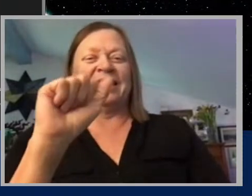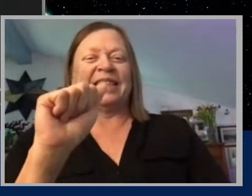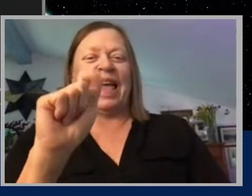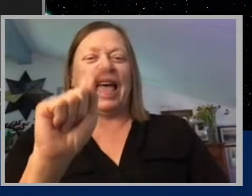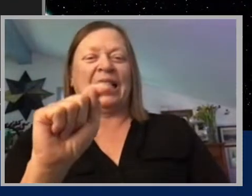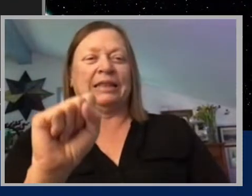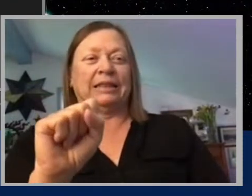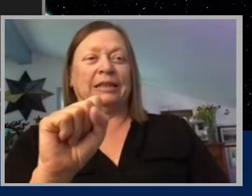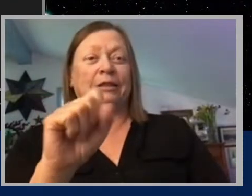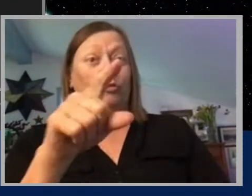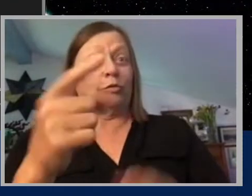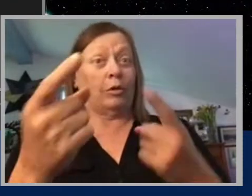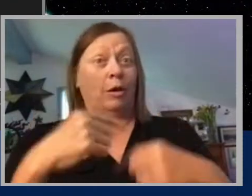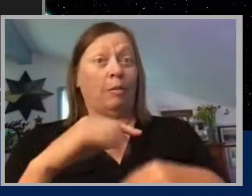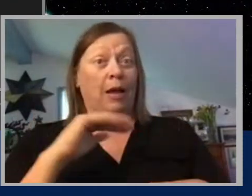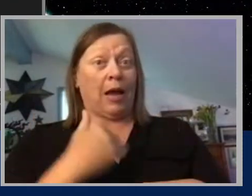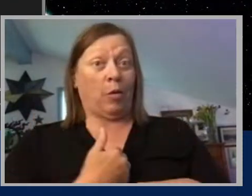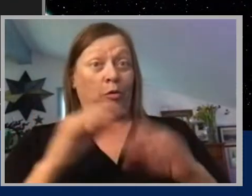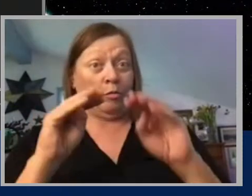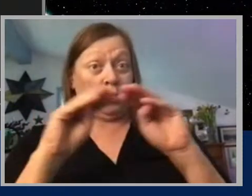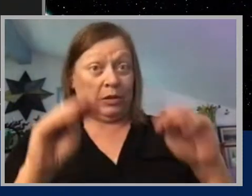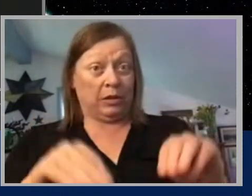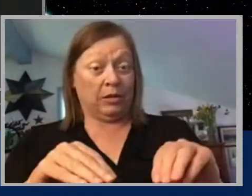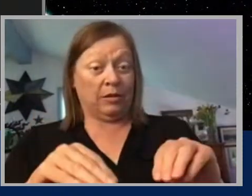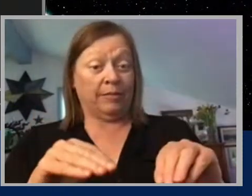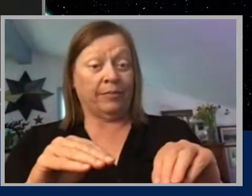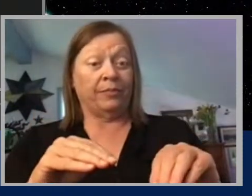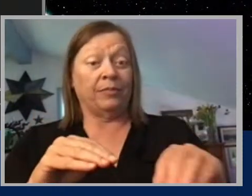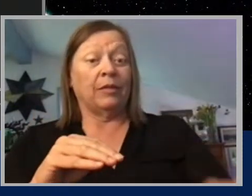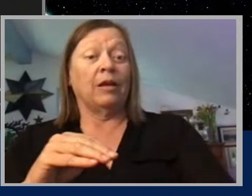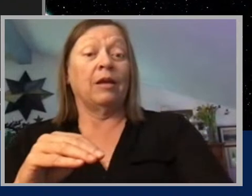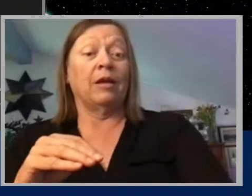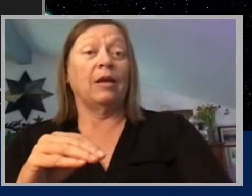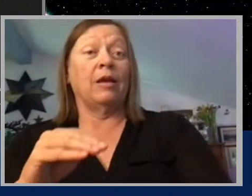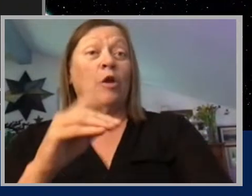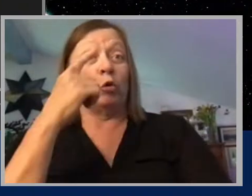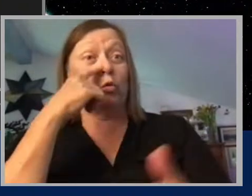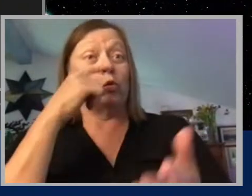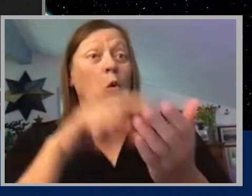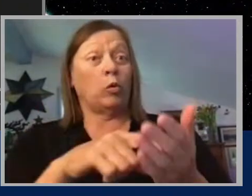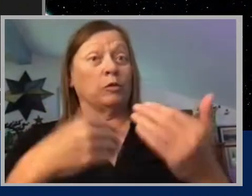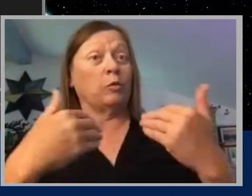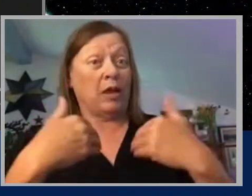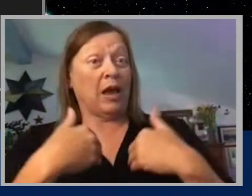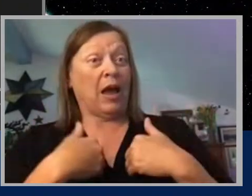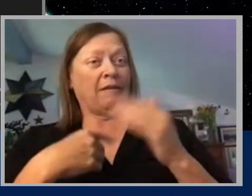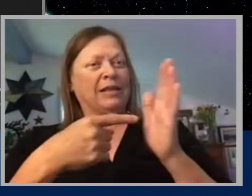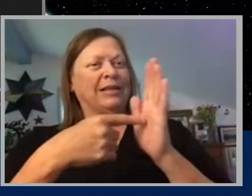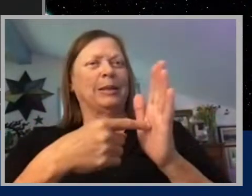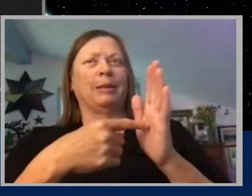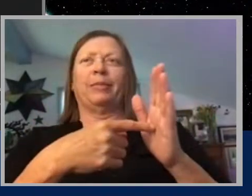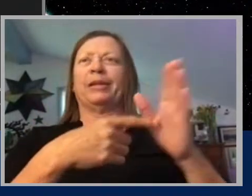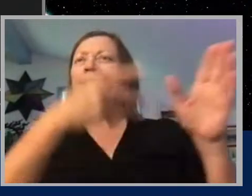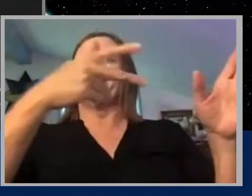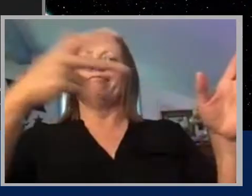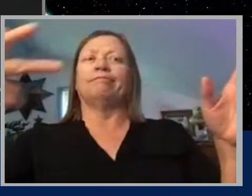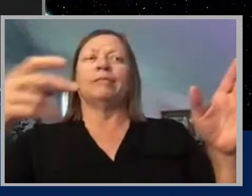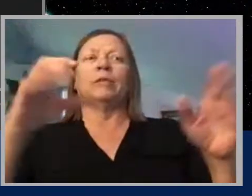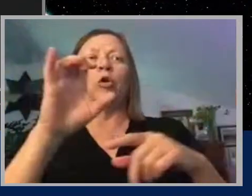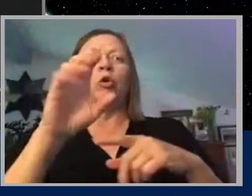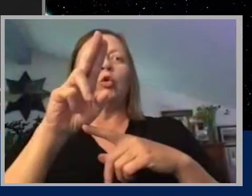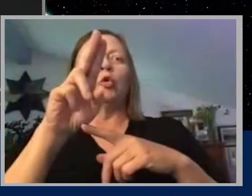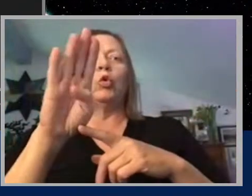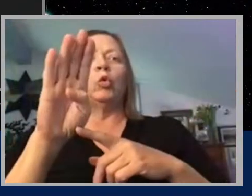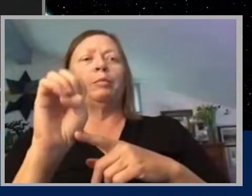by the museum, or if you would like to come by the museum, you might notice that we have an exhibit right now about CubeSats, specifically about Alpha CubeSat,